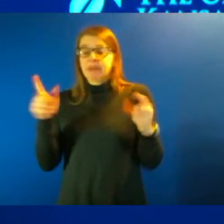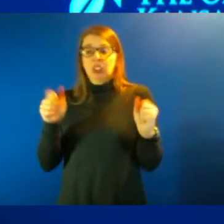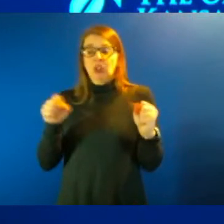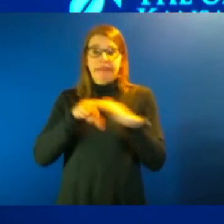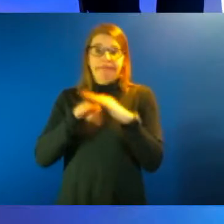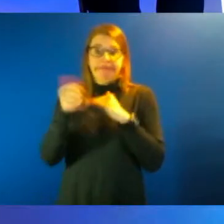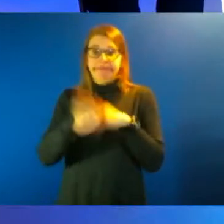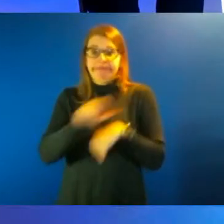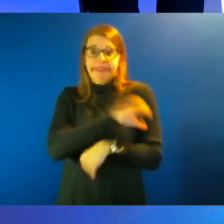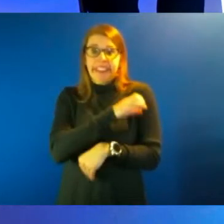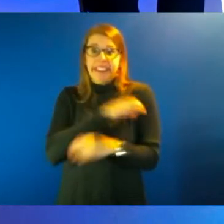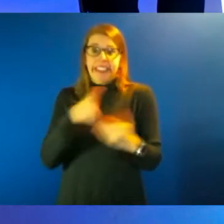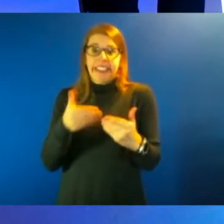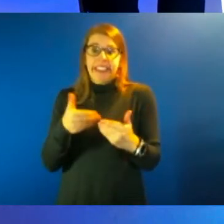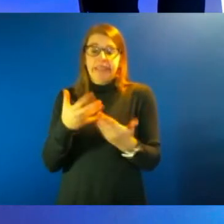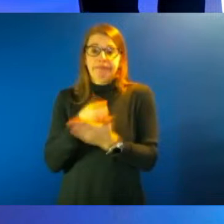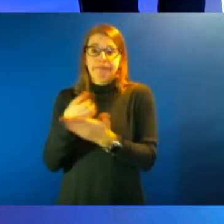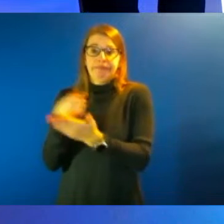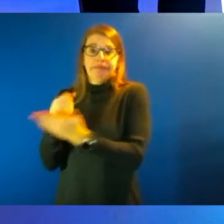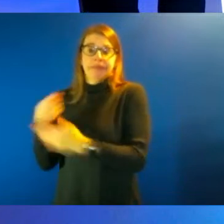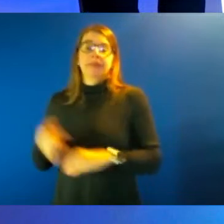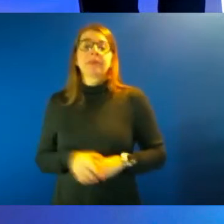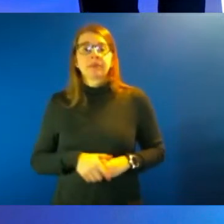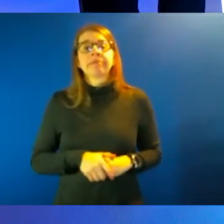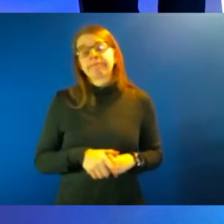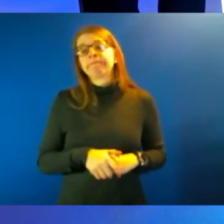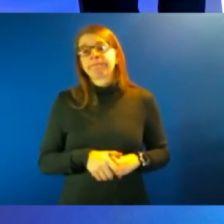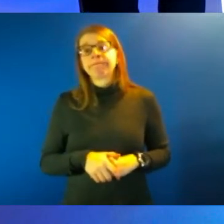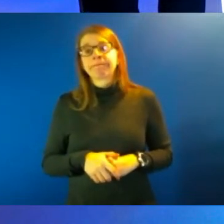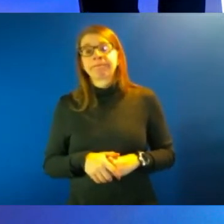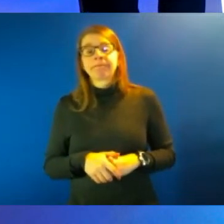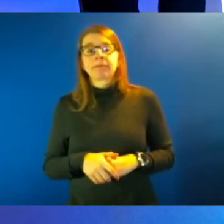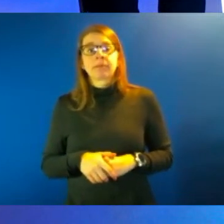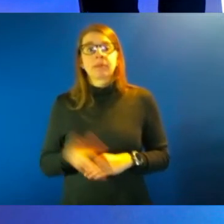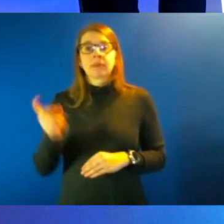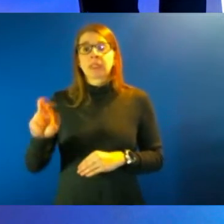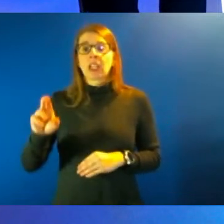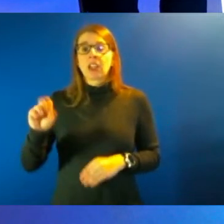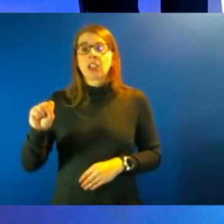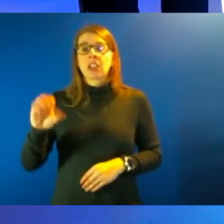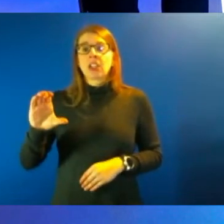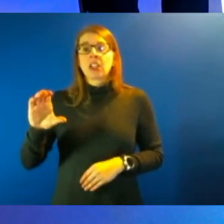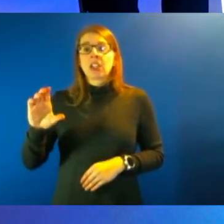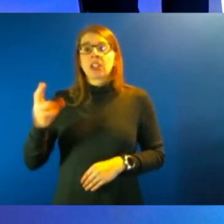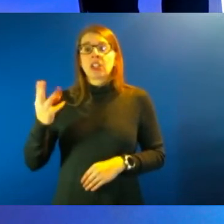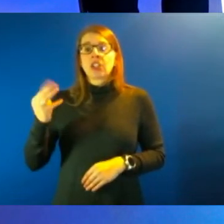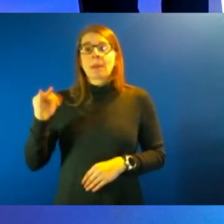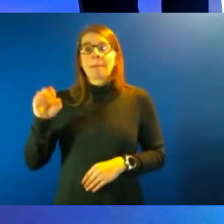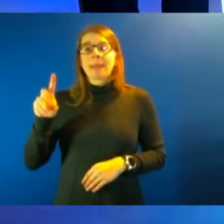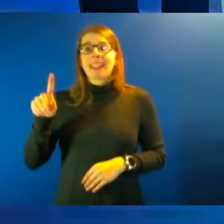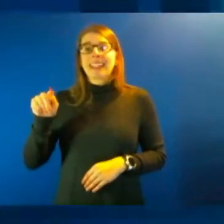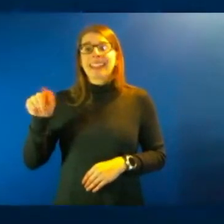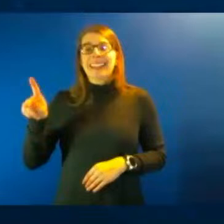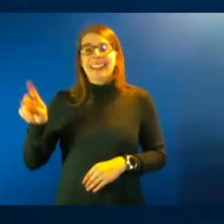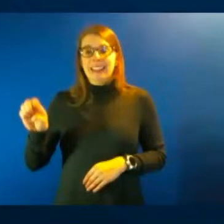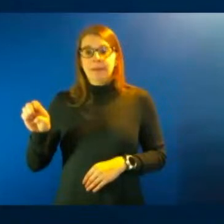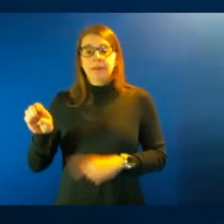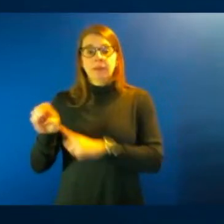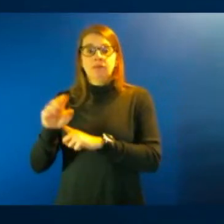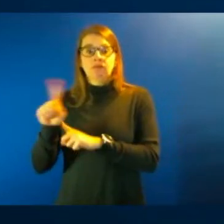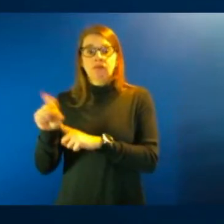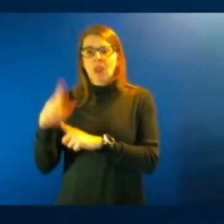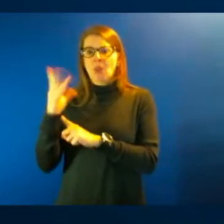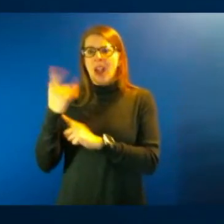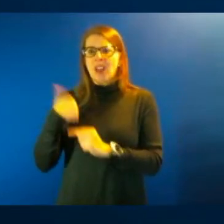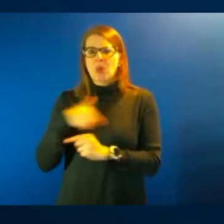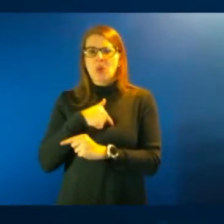it's easy, and It that is makes a actually lot big easier. difference. It's so much easier. Yep. Dr. Schmidtke, jump in on this one. A question from the week was, why are we so low